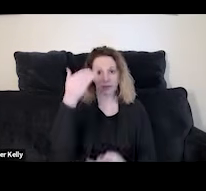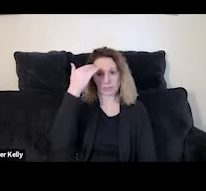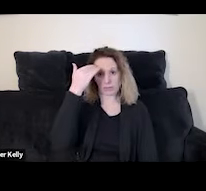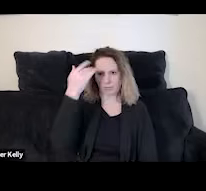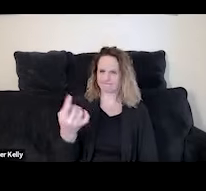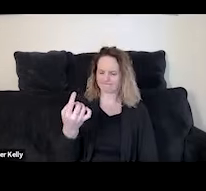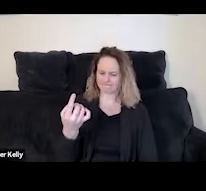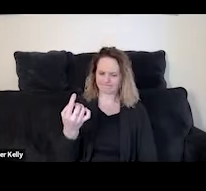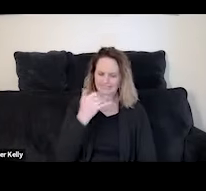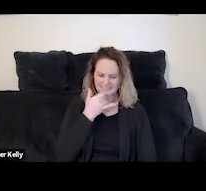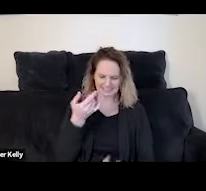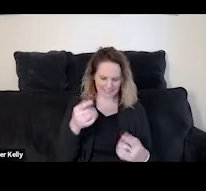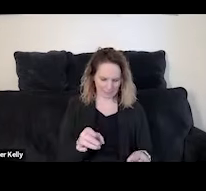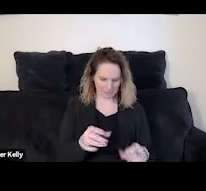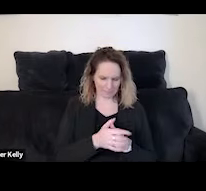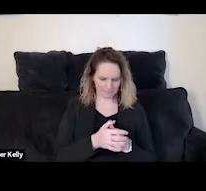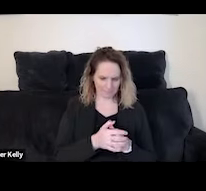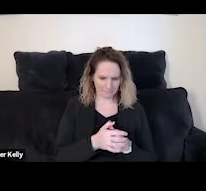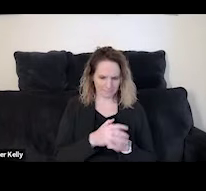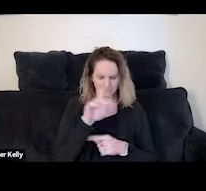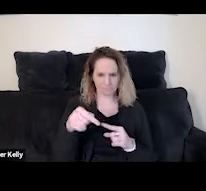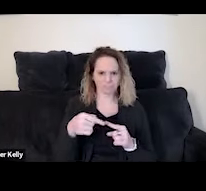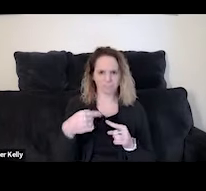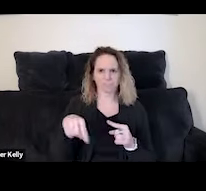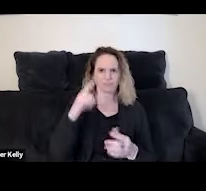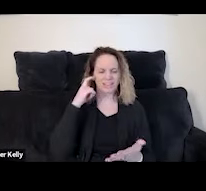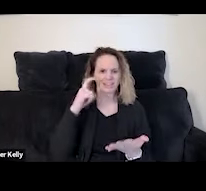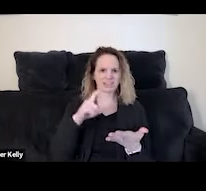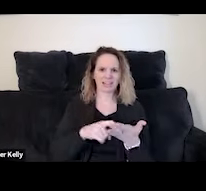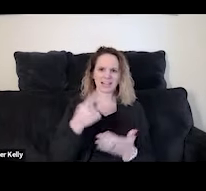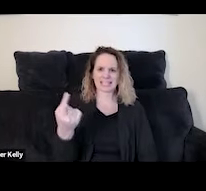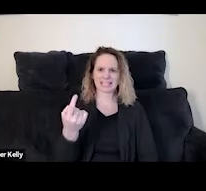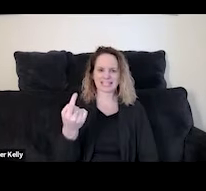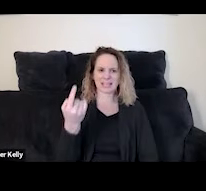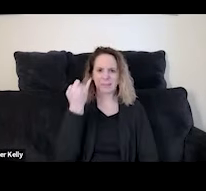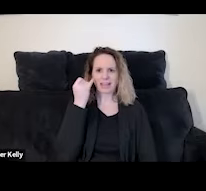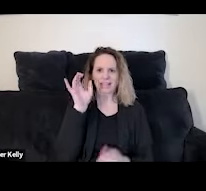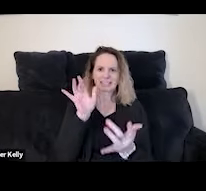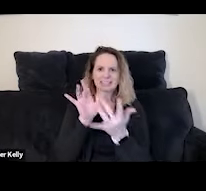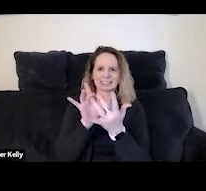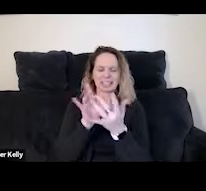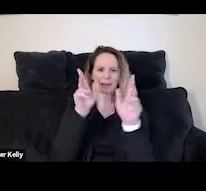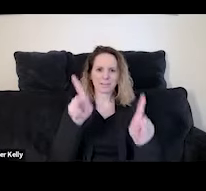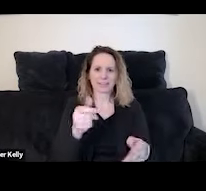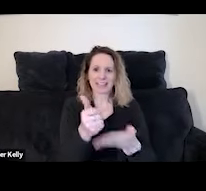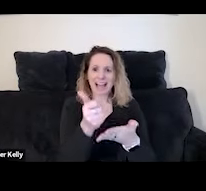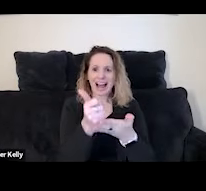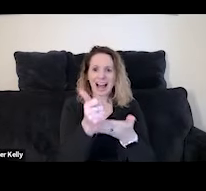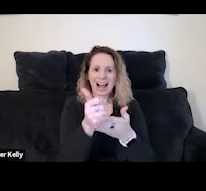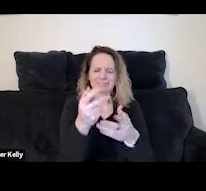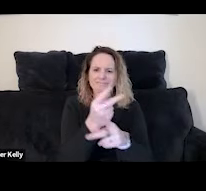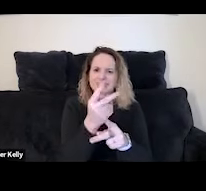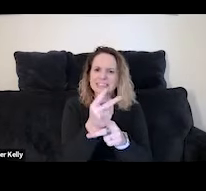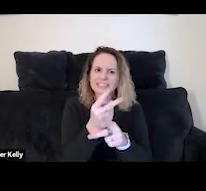something is happening, and that when they recognize that something is happening, if they could reach out to somebody who could help them figure it out